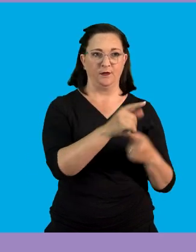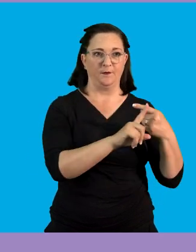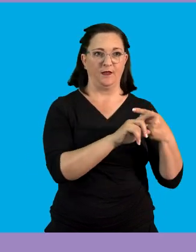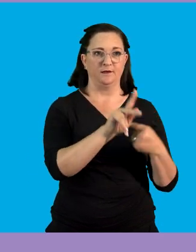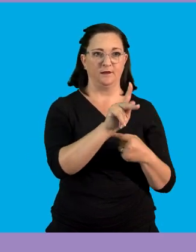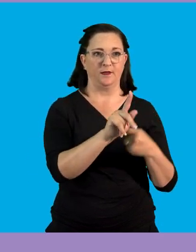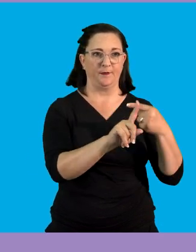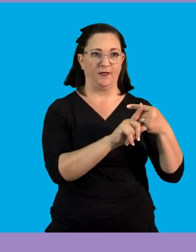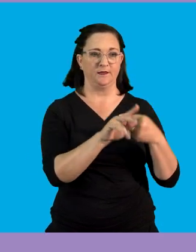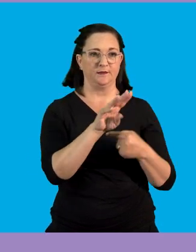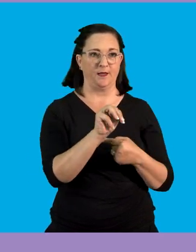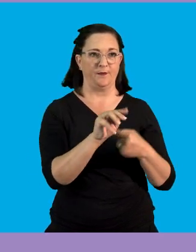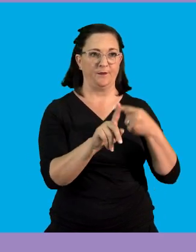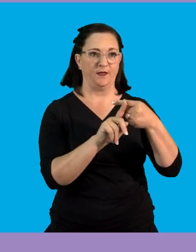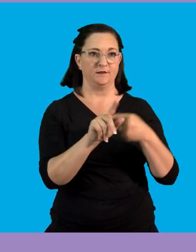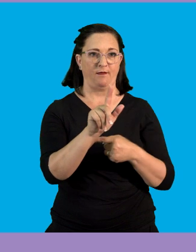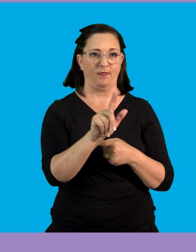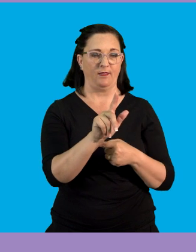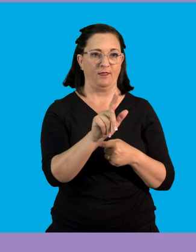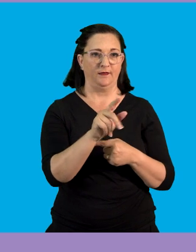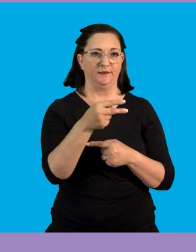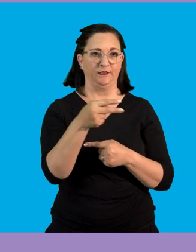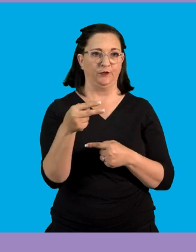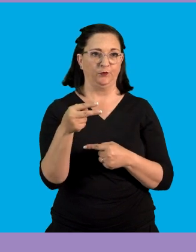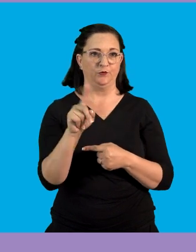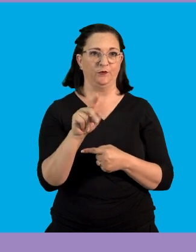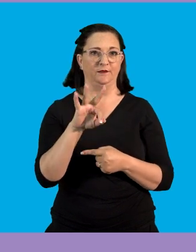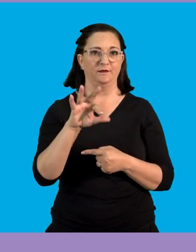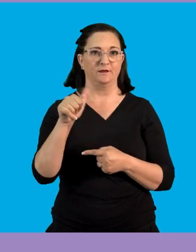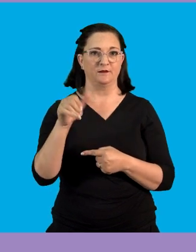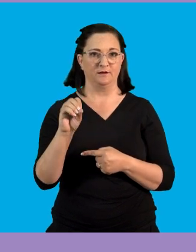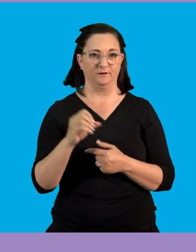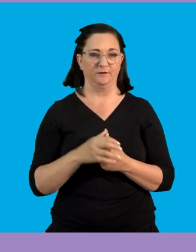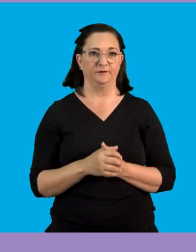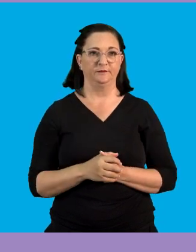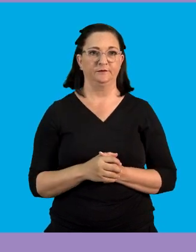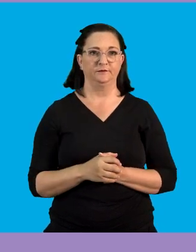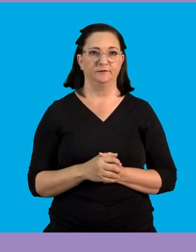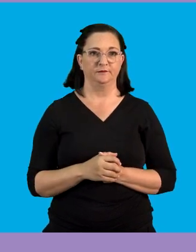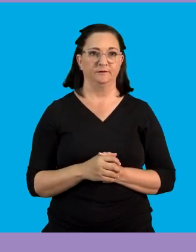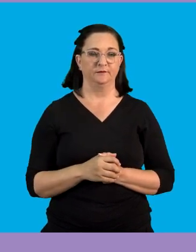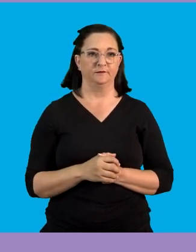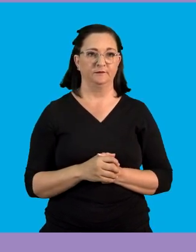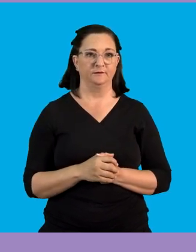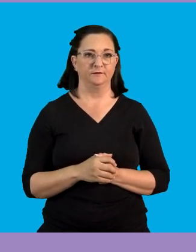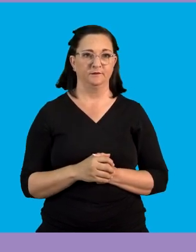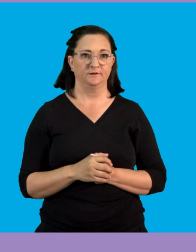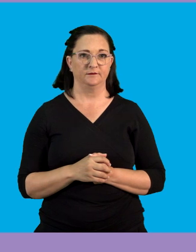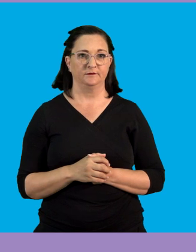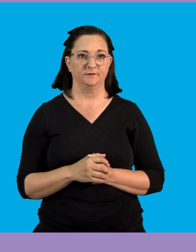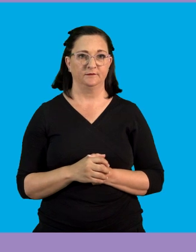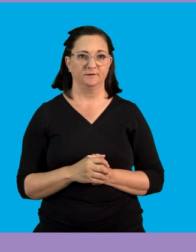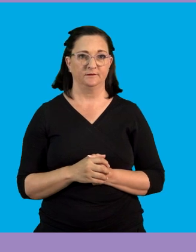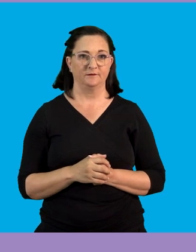angle M plus angle L would give us 360 degrees. These